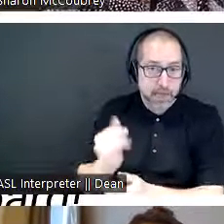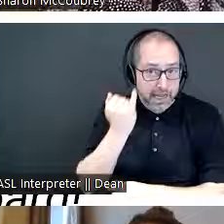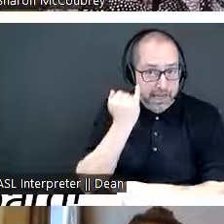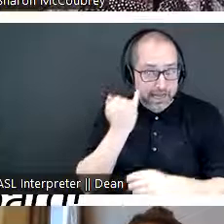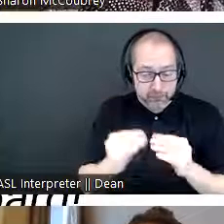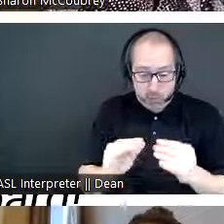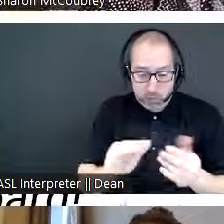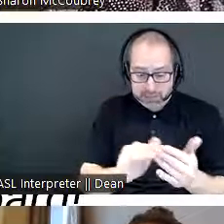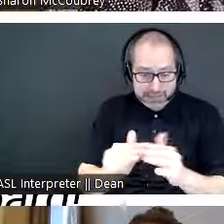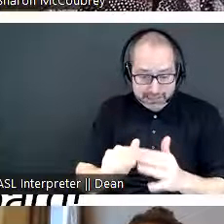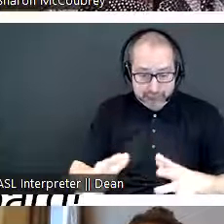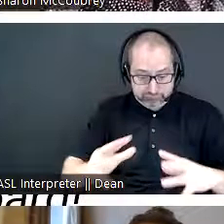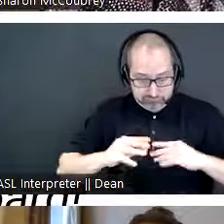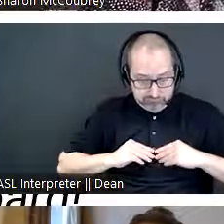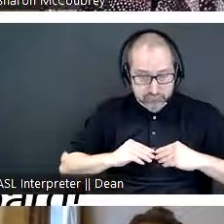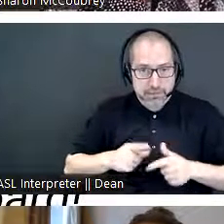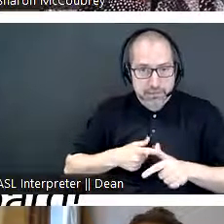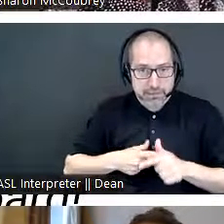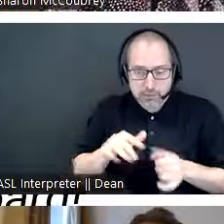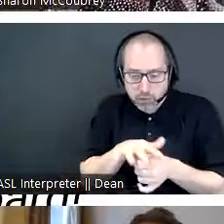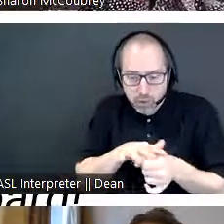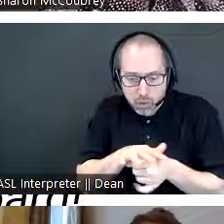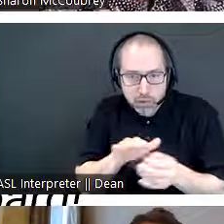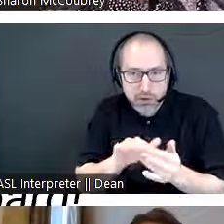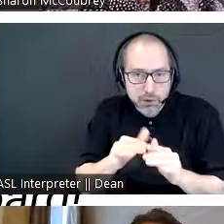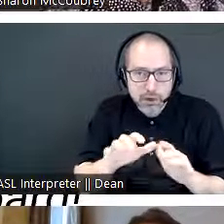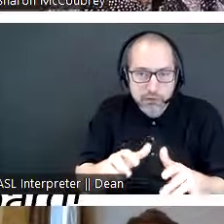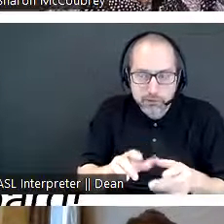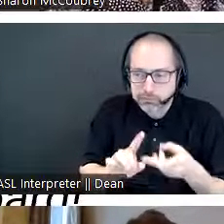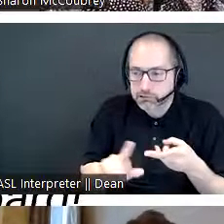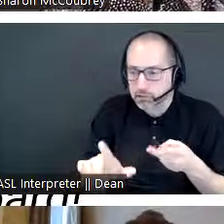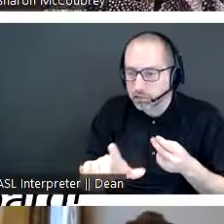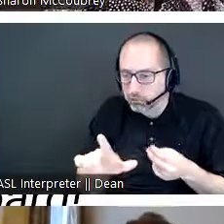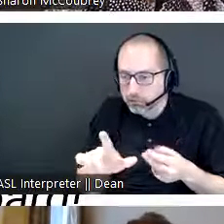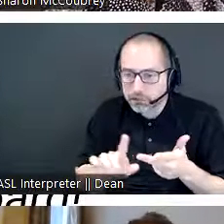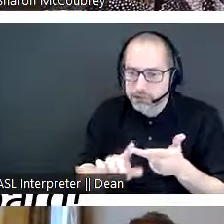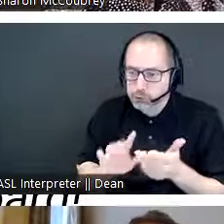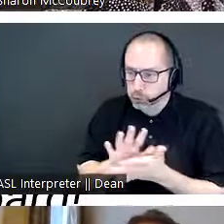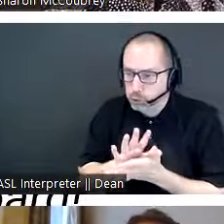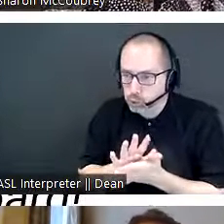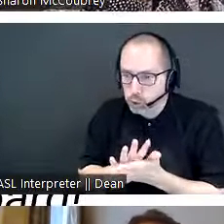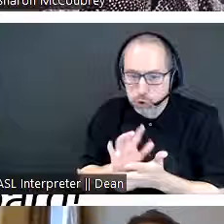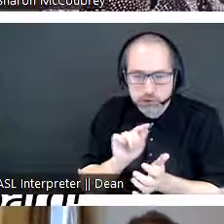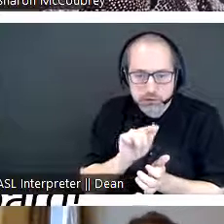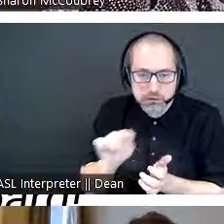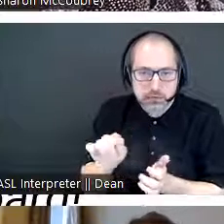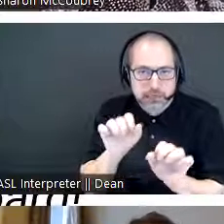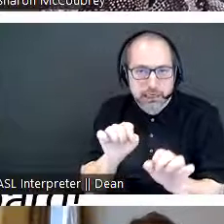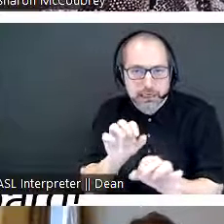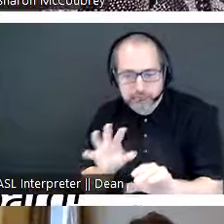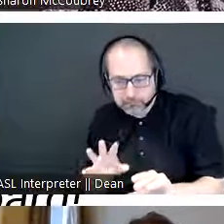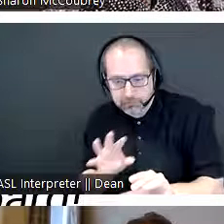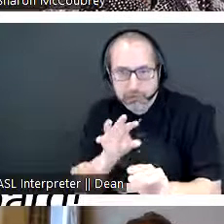the local community groups, libraries, and most certainly the schools to get involved, because